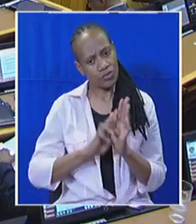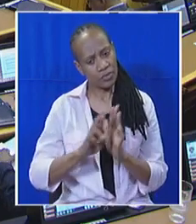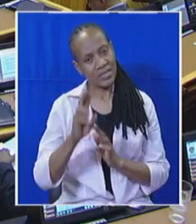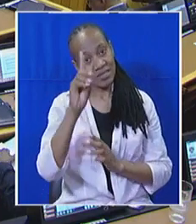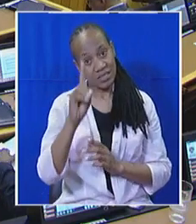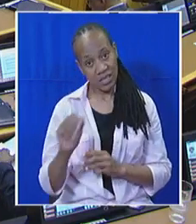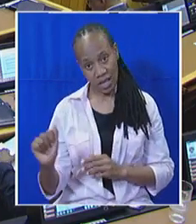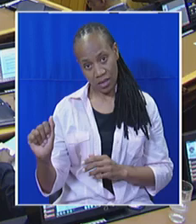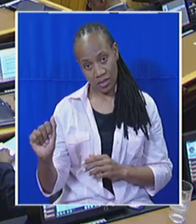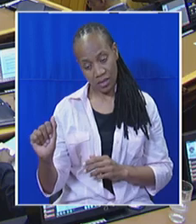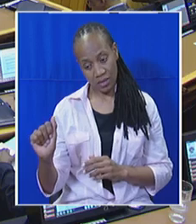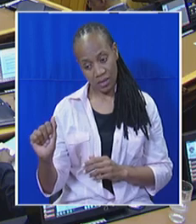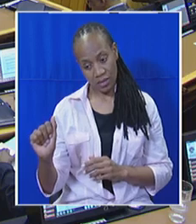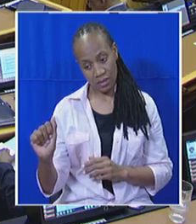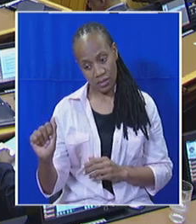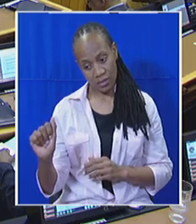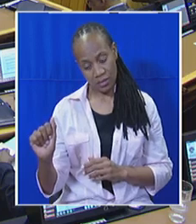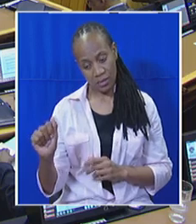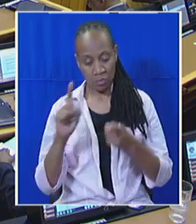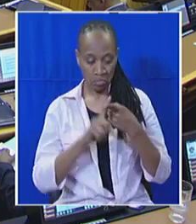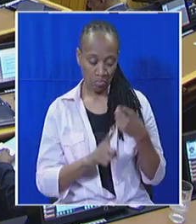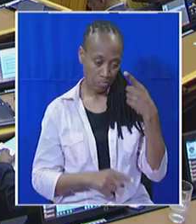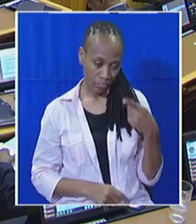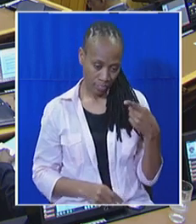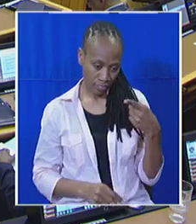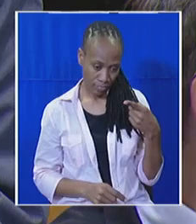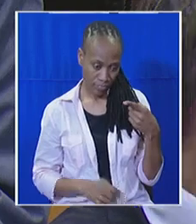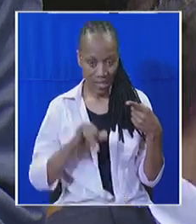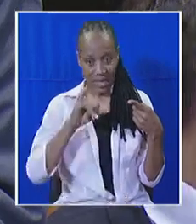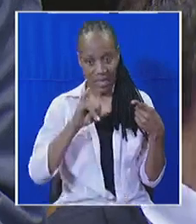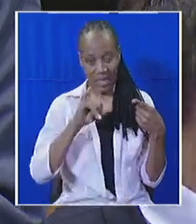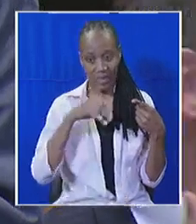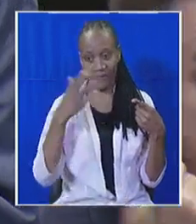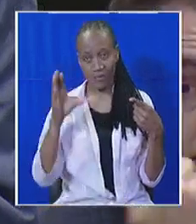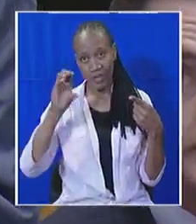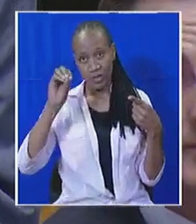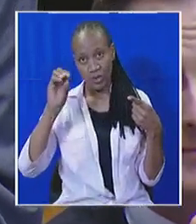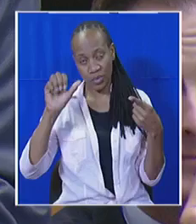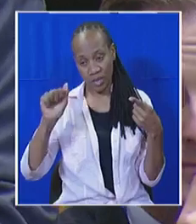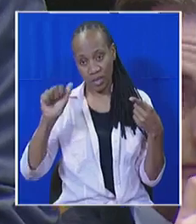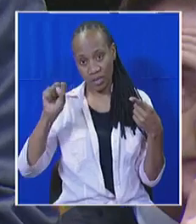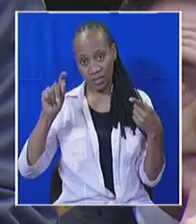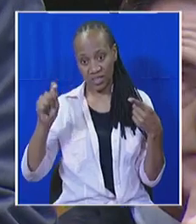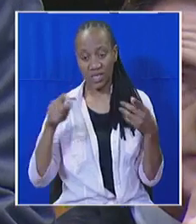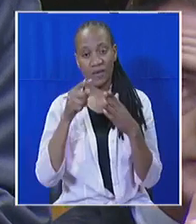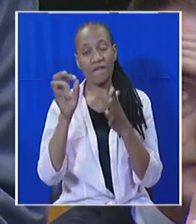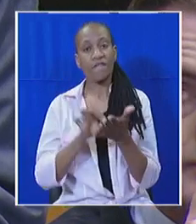Democratic Alliance that this House, 1, notes that Ivory Coast held elections on the 25th of October